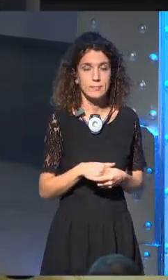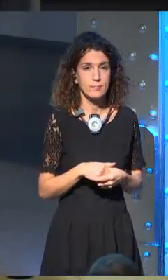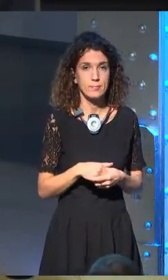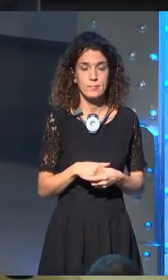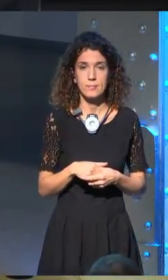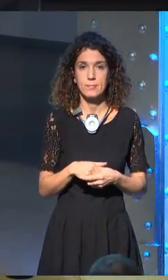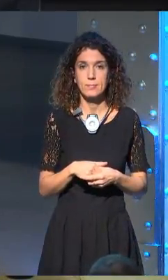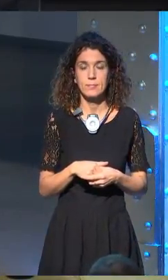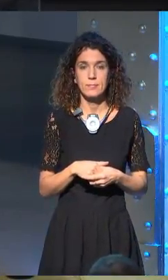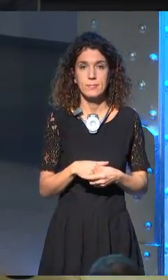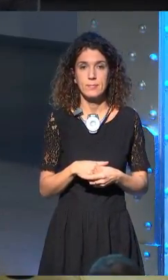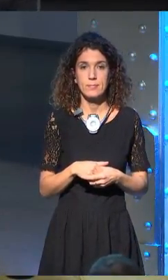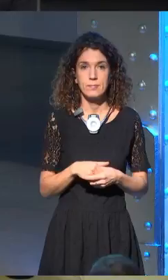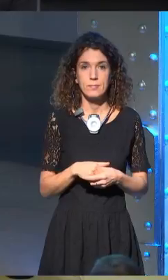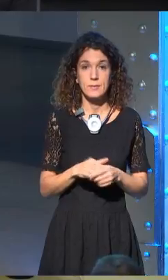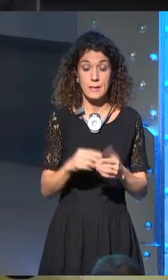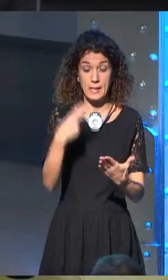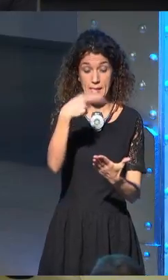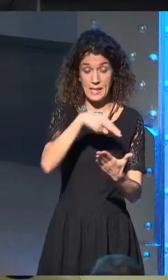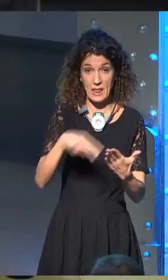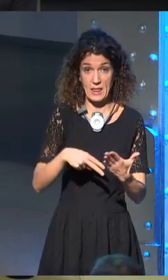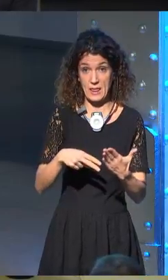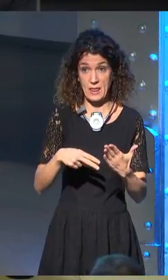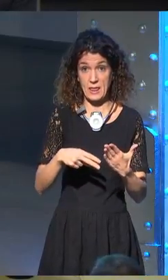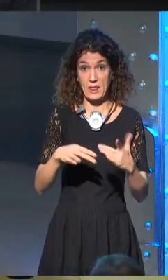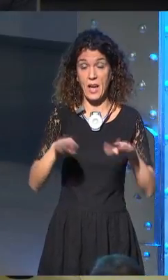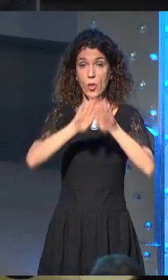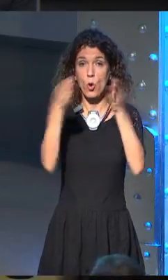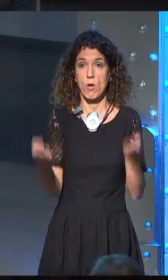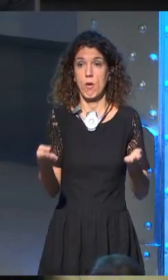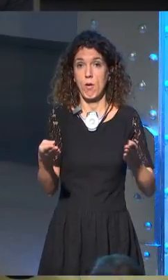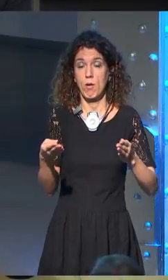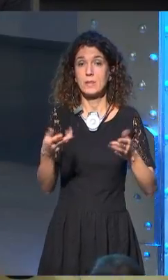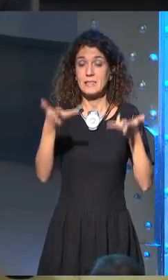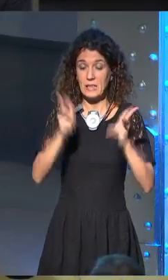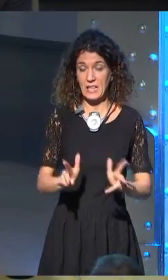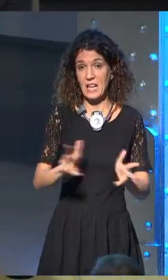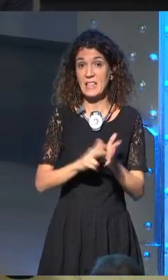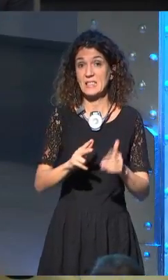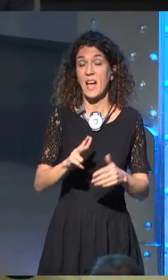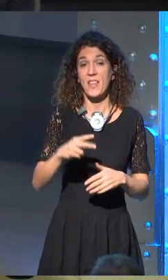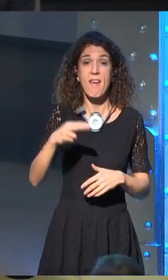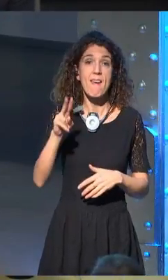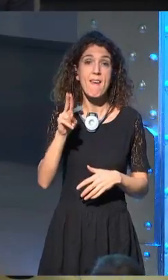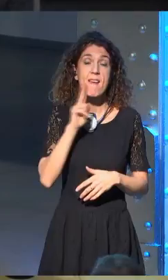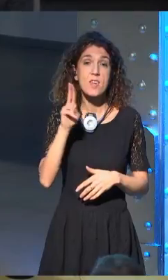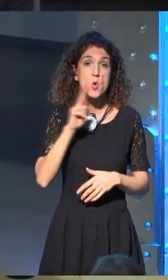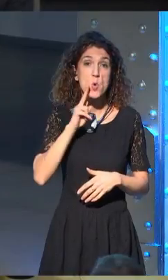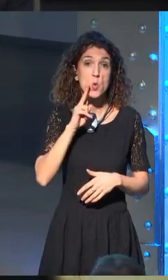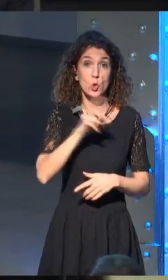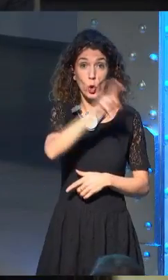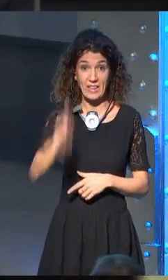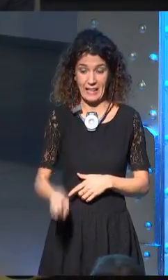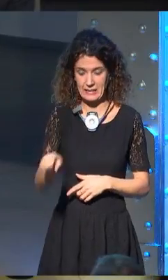I'm sitting at the head of my dining room table at home in Houston, Texas, finishing dinner with